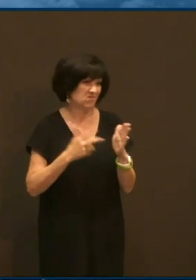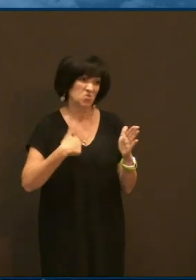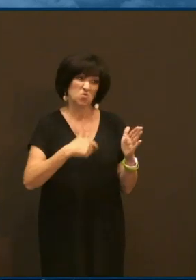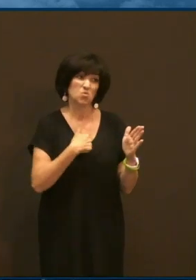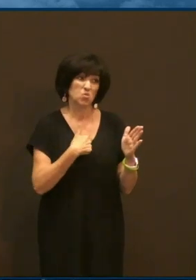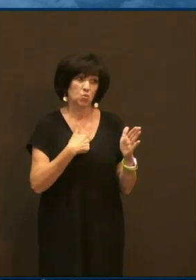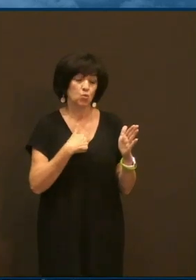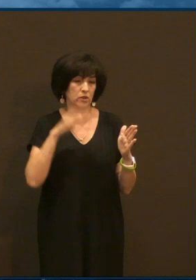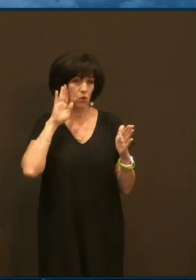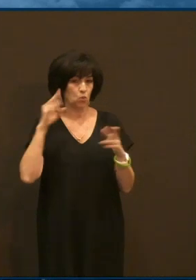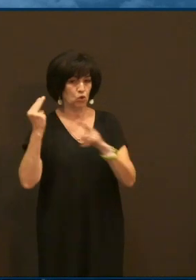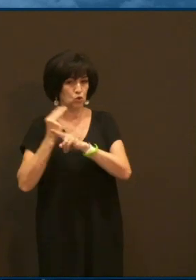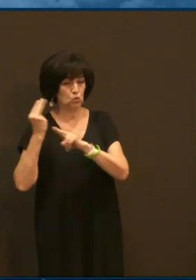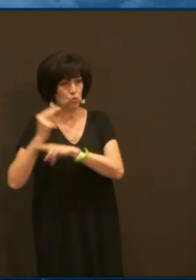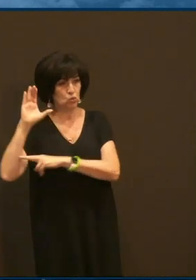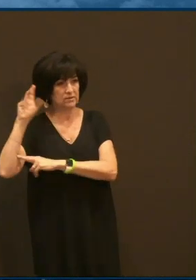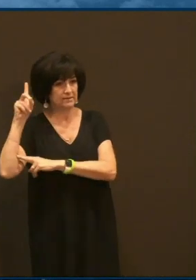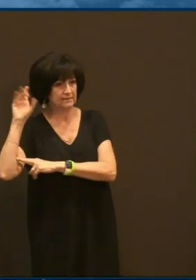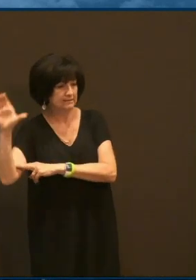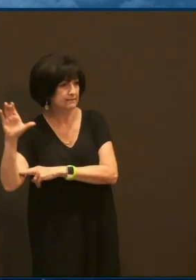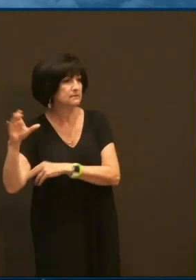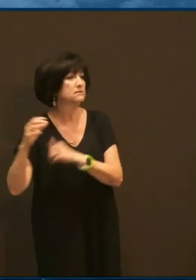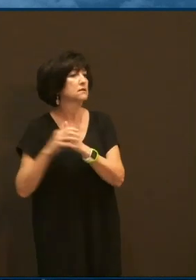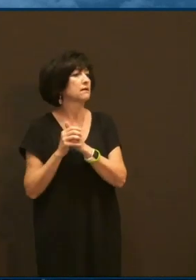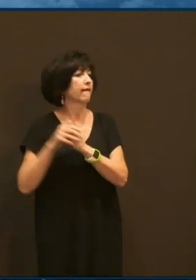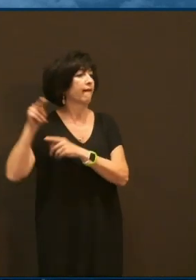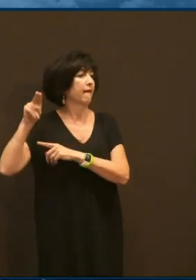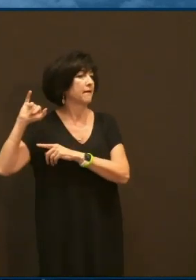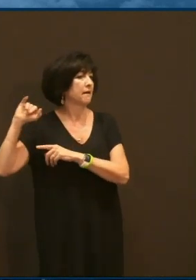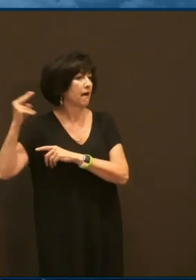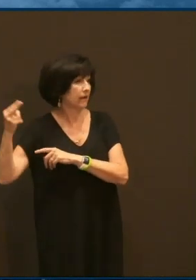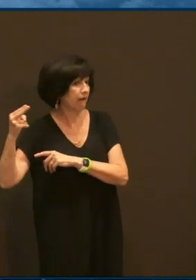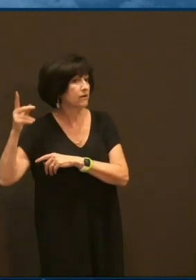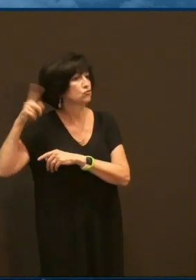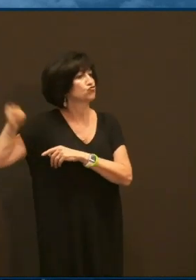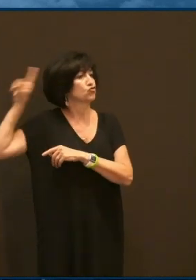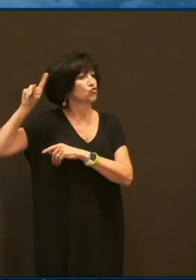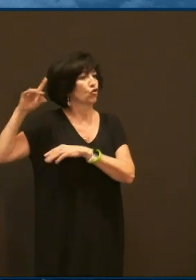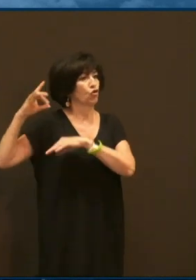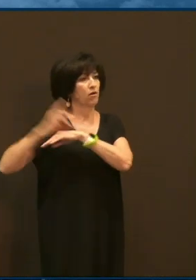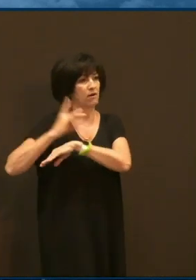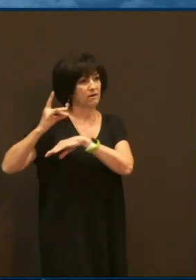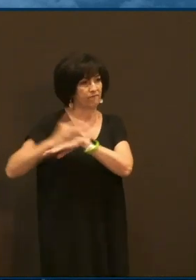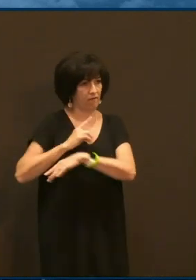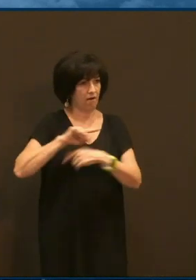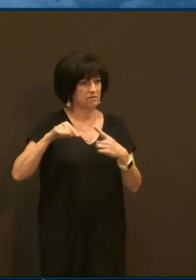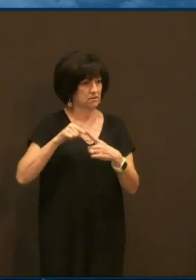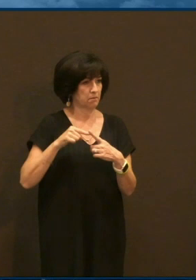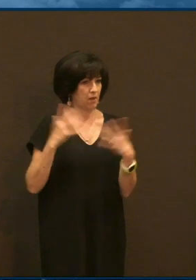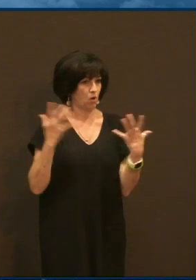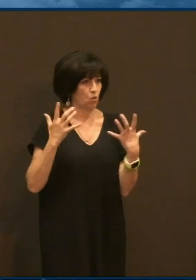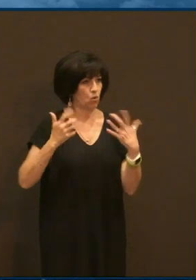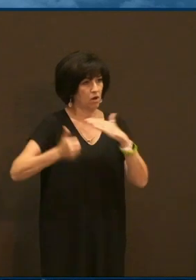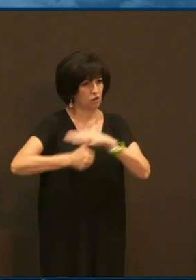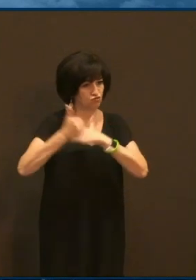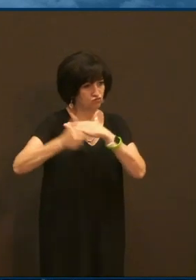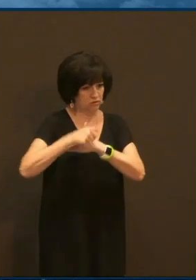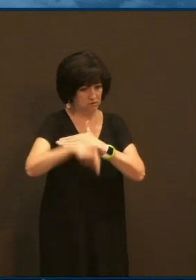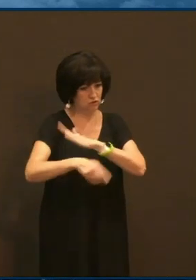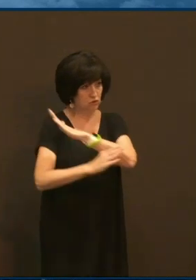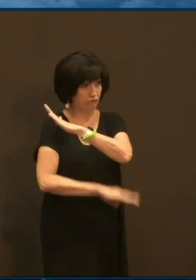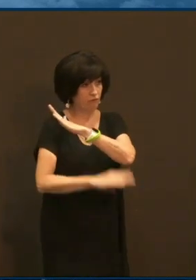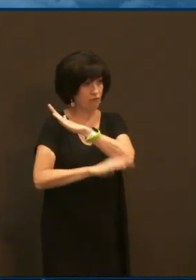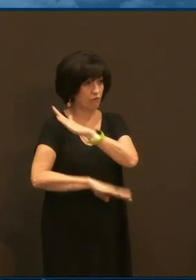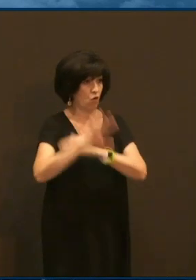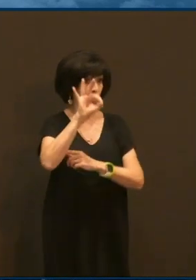experts in CDC and NIH tell us about the fear of a resurgence in the fall with the return of the flu. And that's